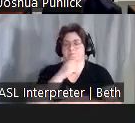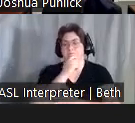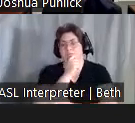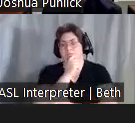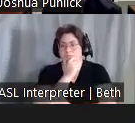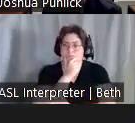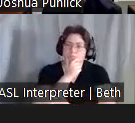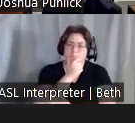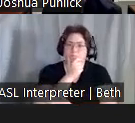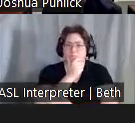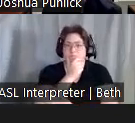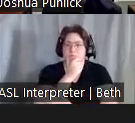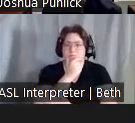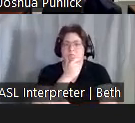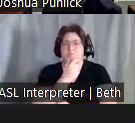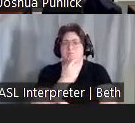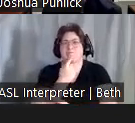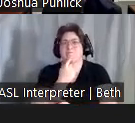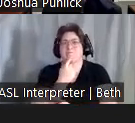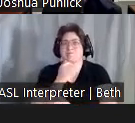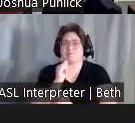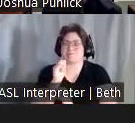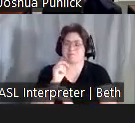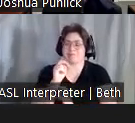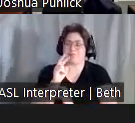would say that invasive species are